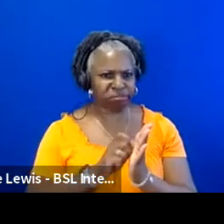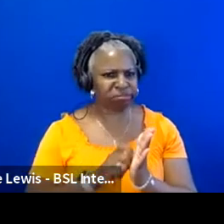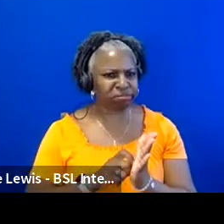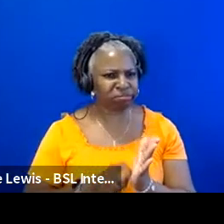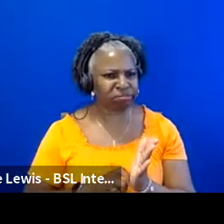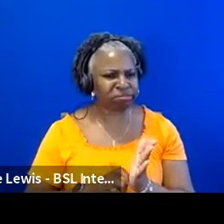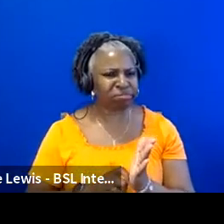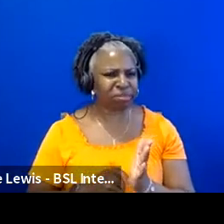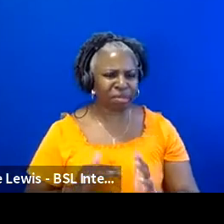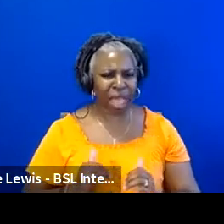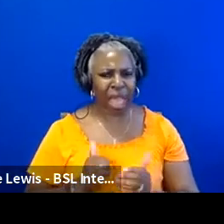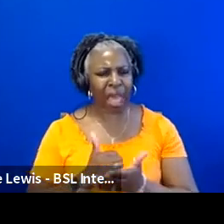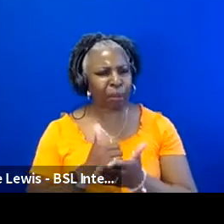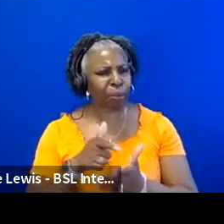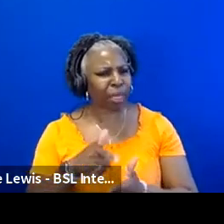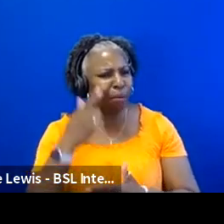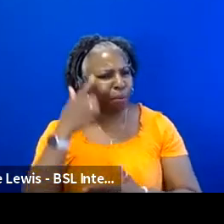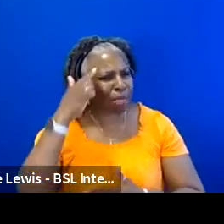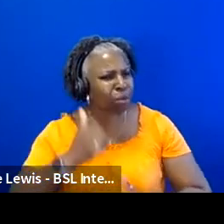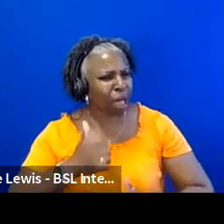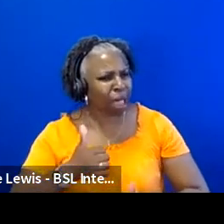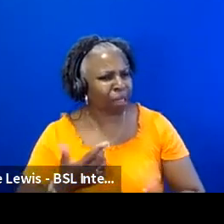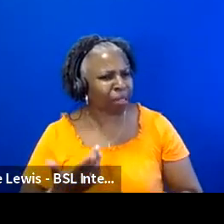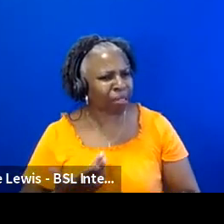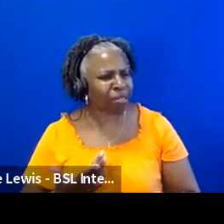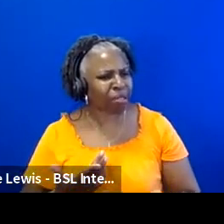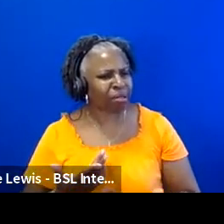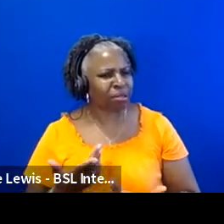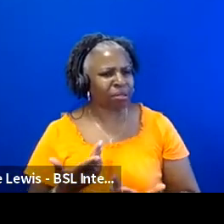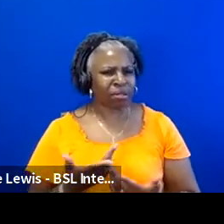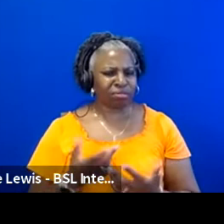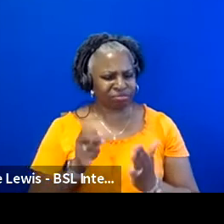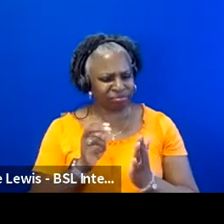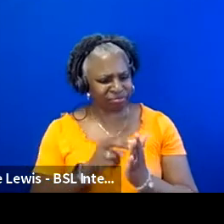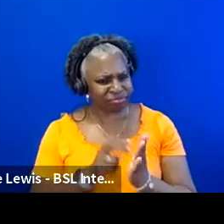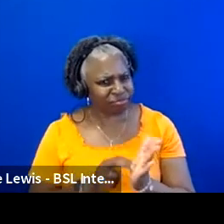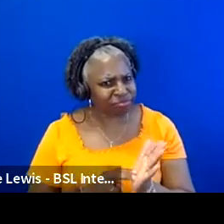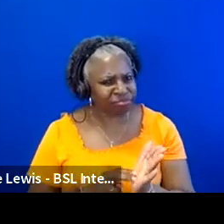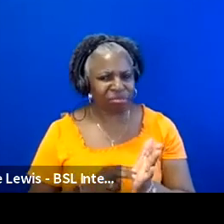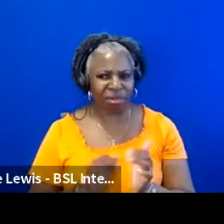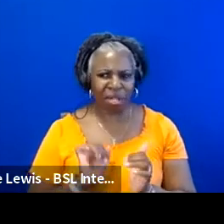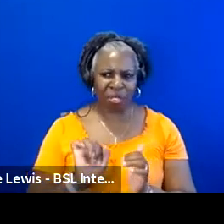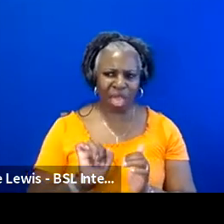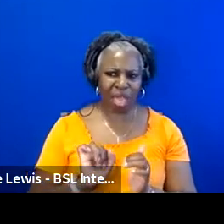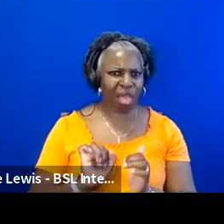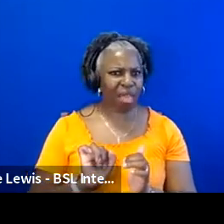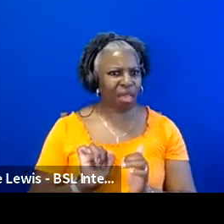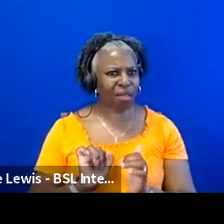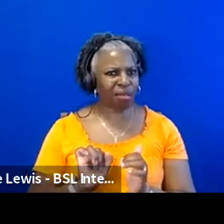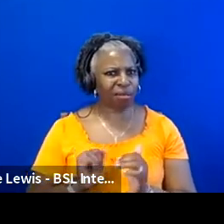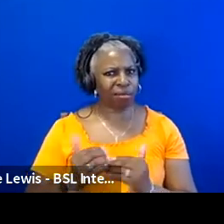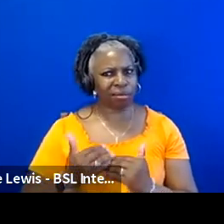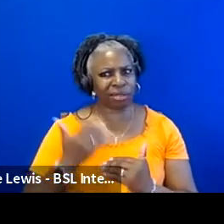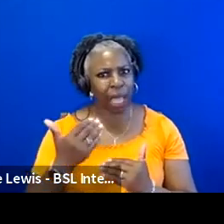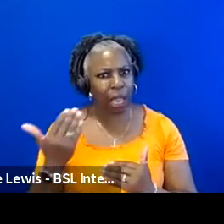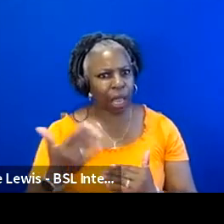to document the change in their daily life, how it as a refugees. So I really was